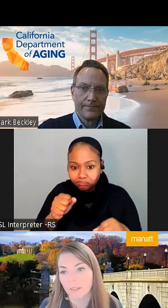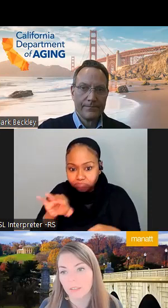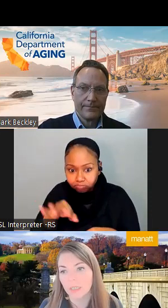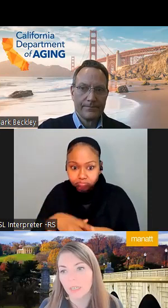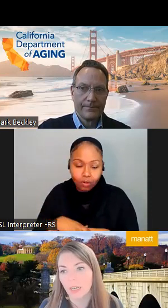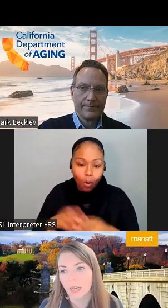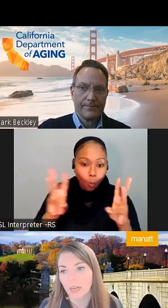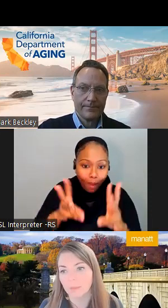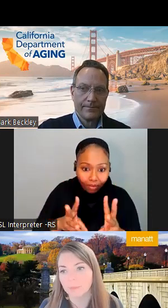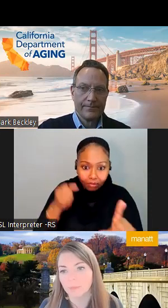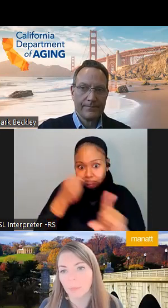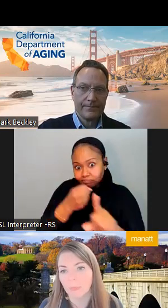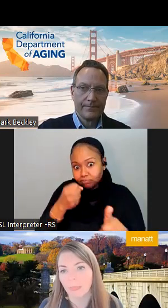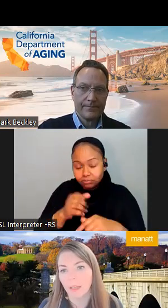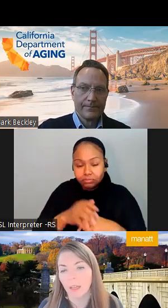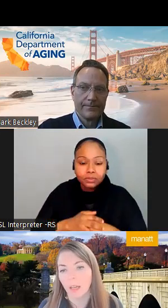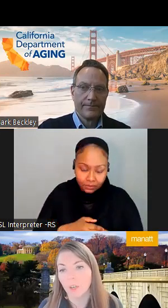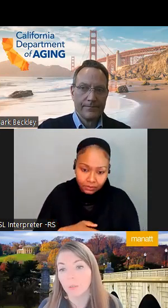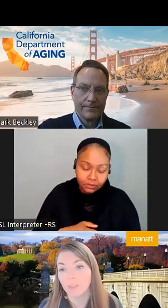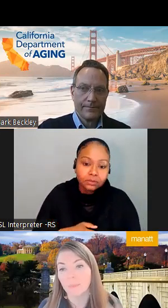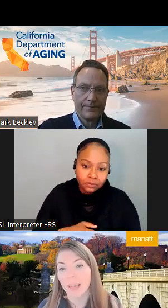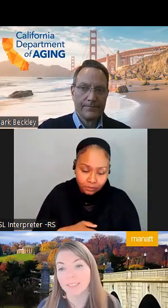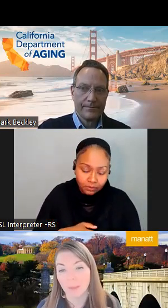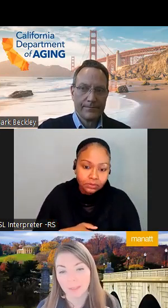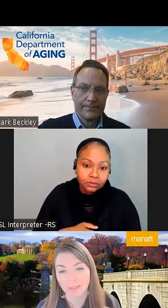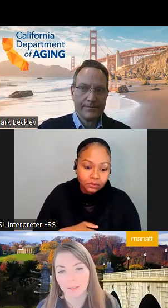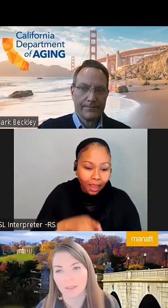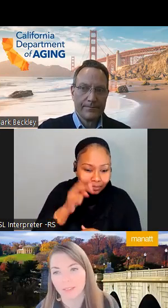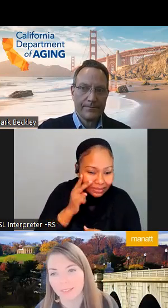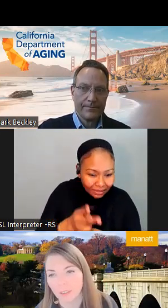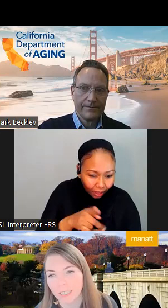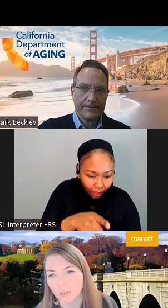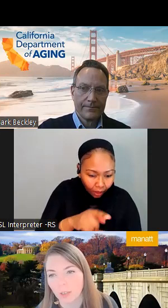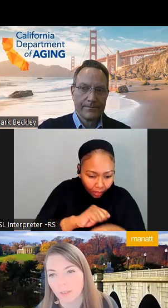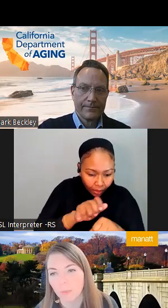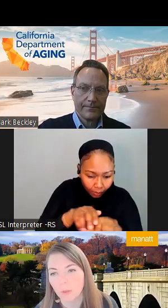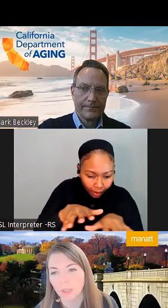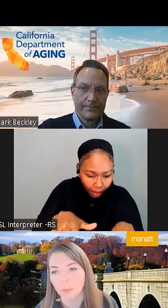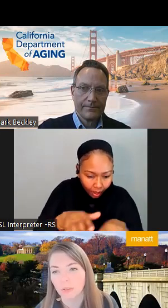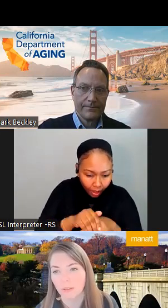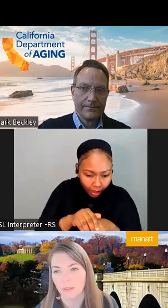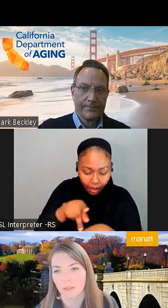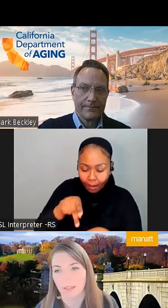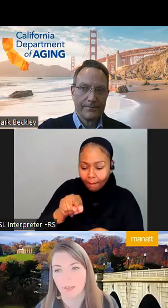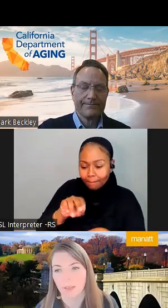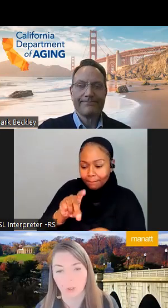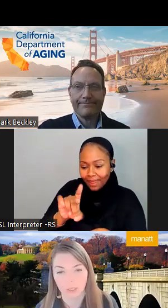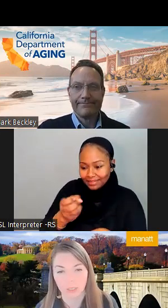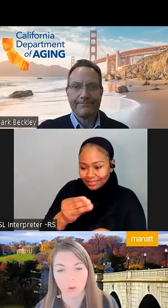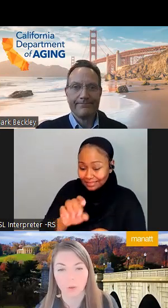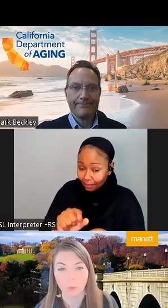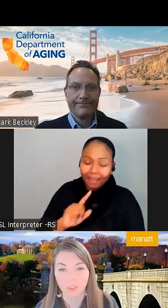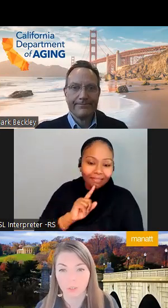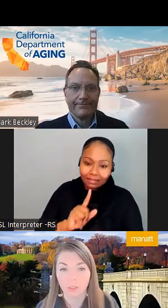weather events. A note that pandemics doesn't necessarily address communicable diseases in